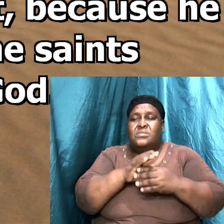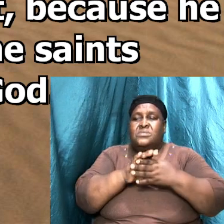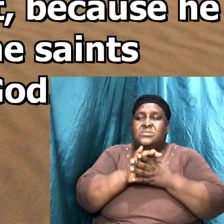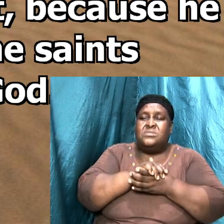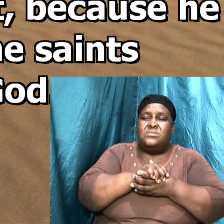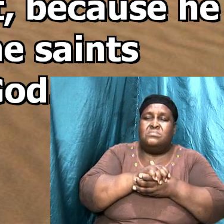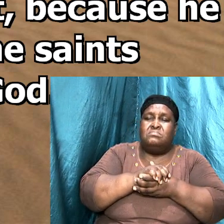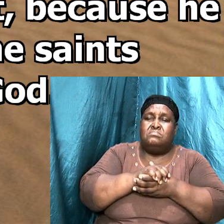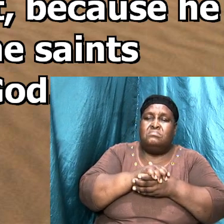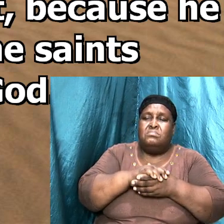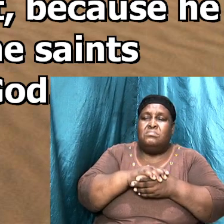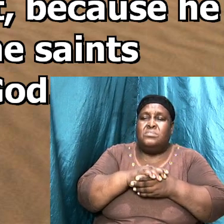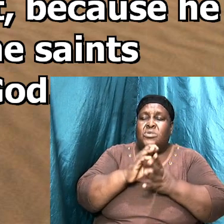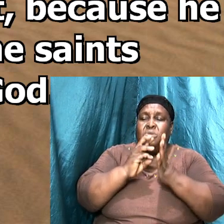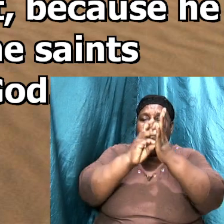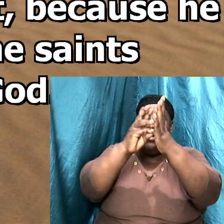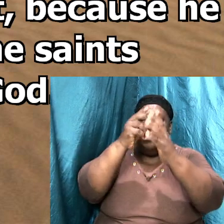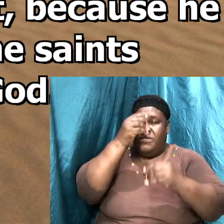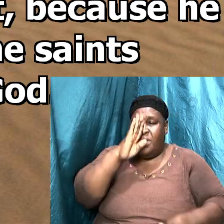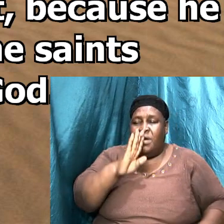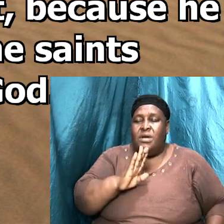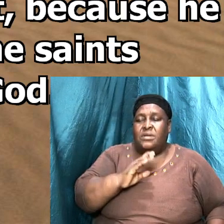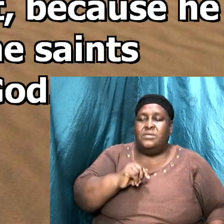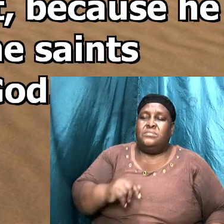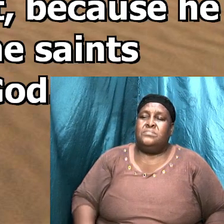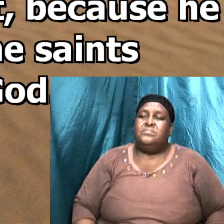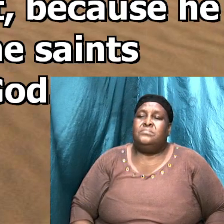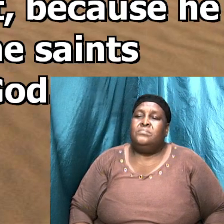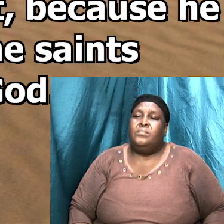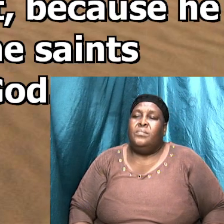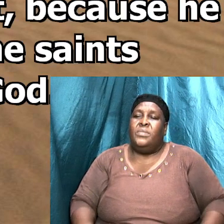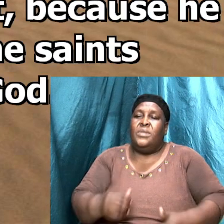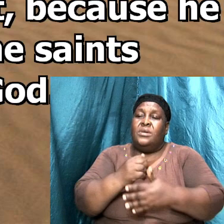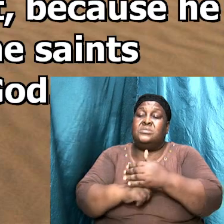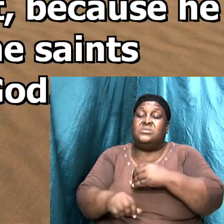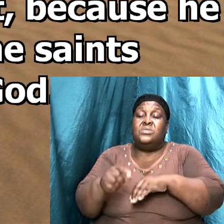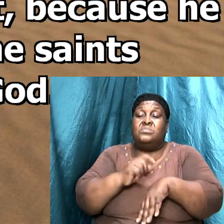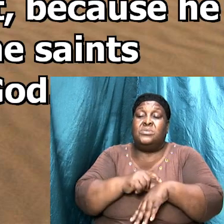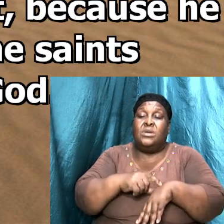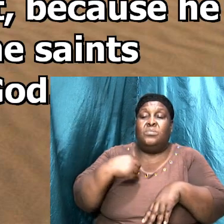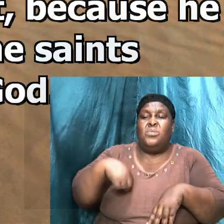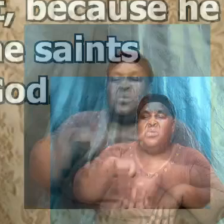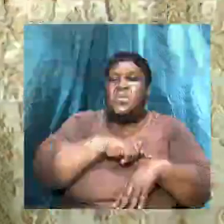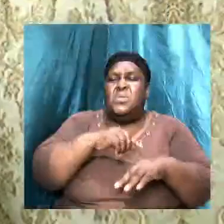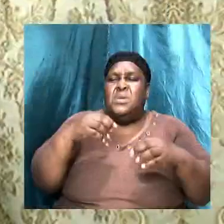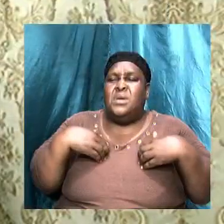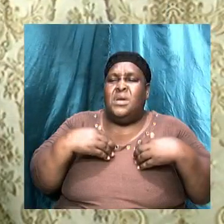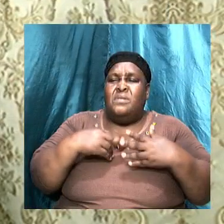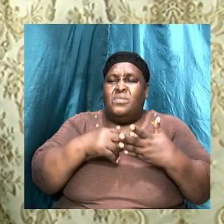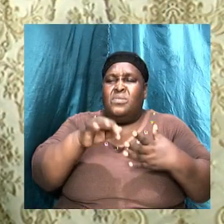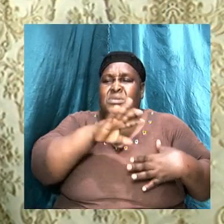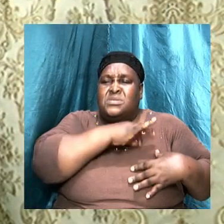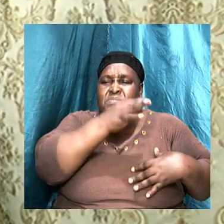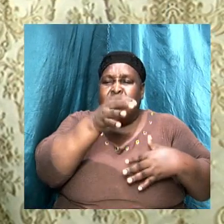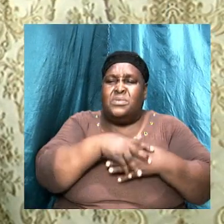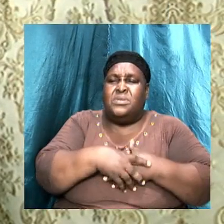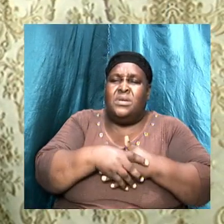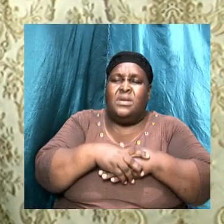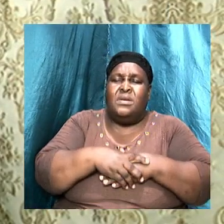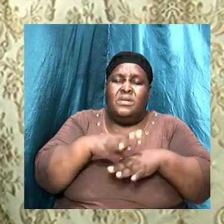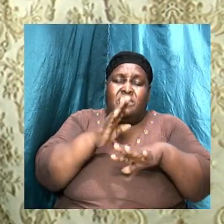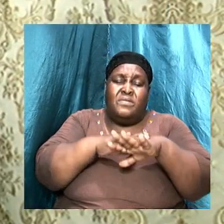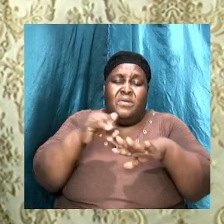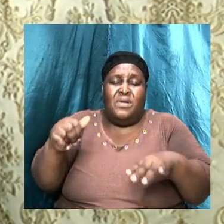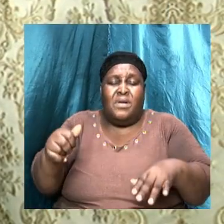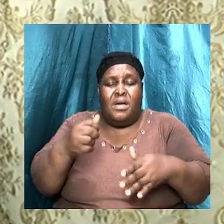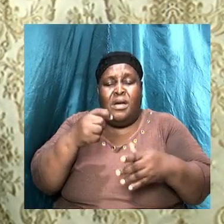it's important and you know sometimes we that have the Holy Spirit we have to call to God and